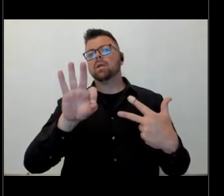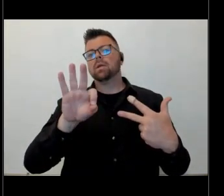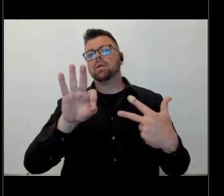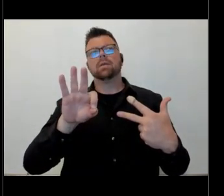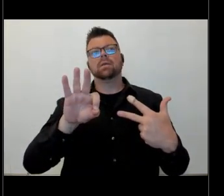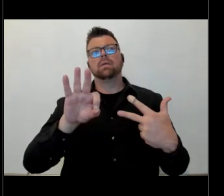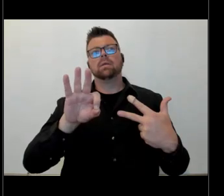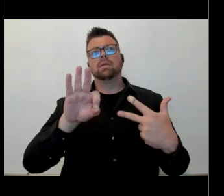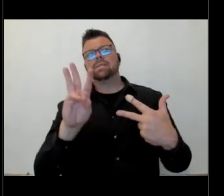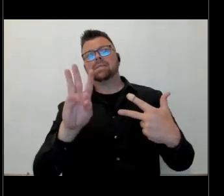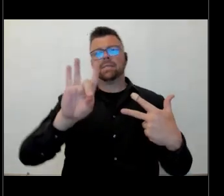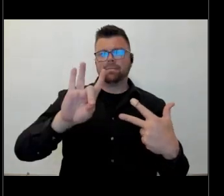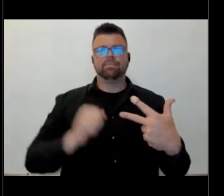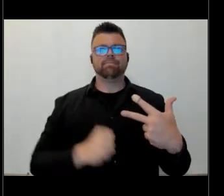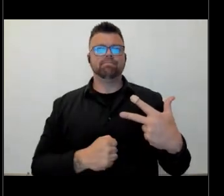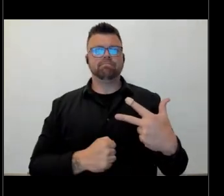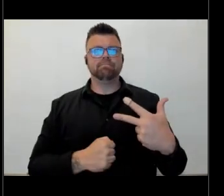A117.1-1968.